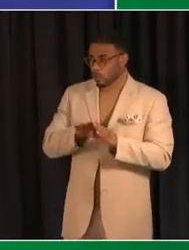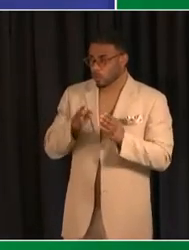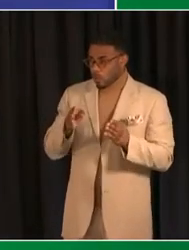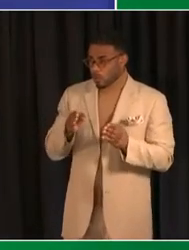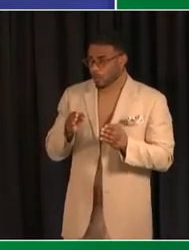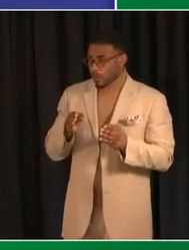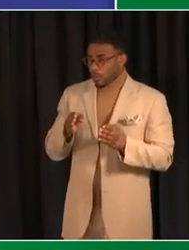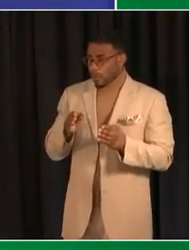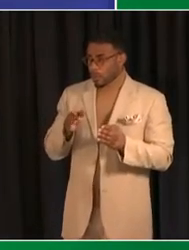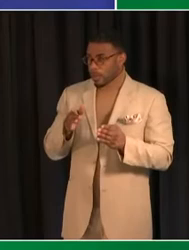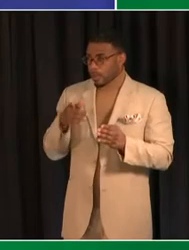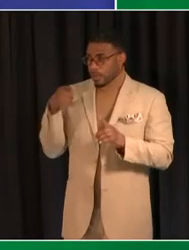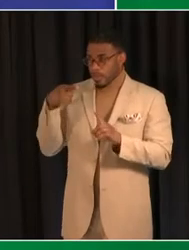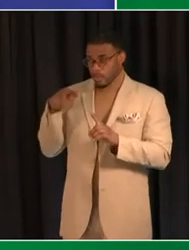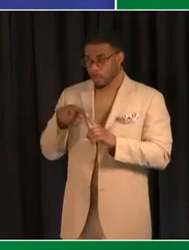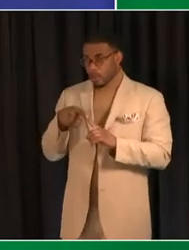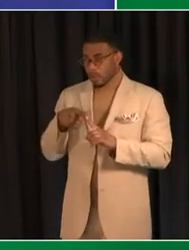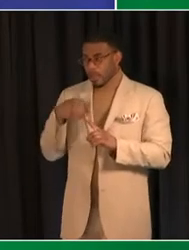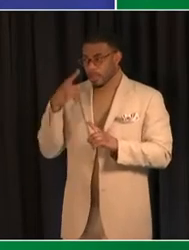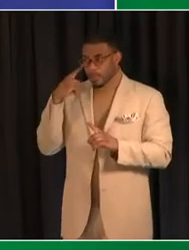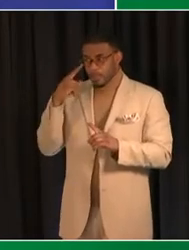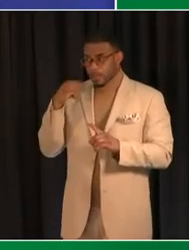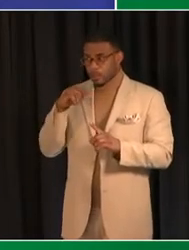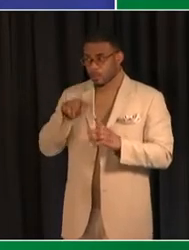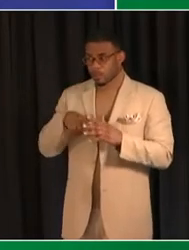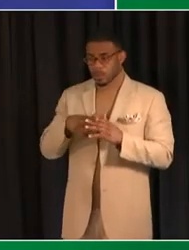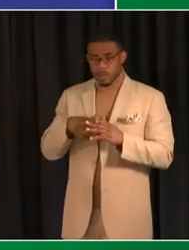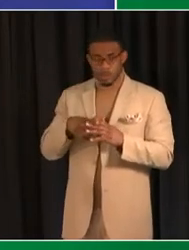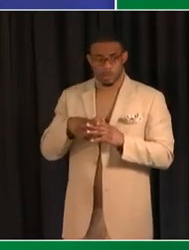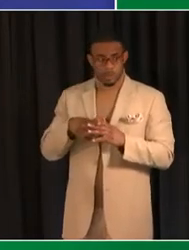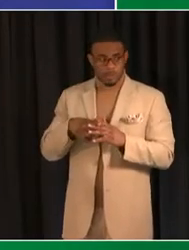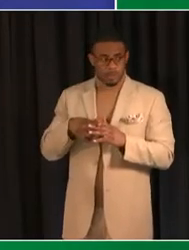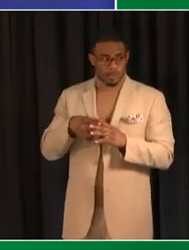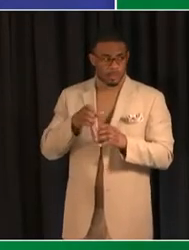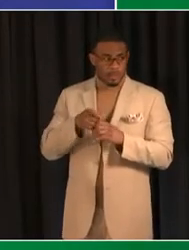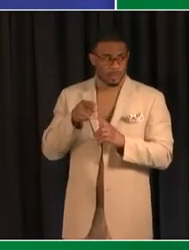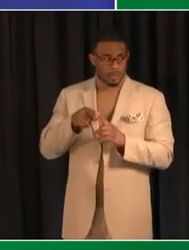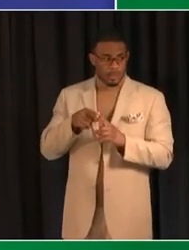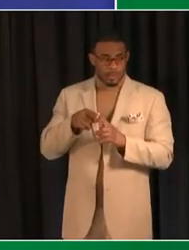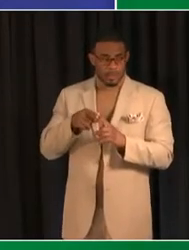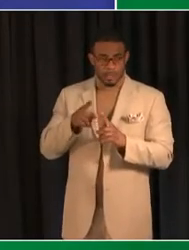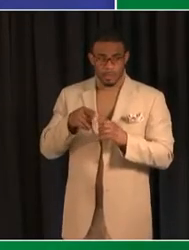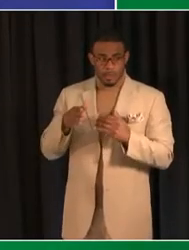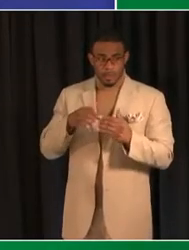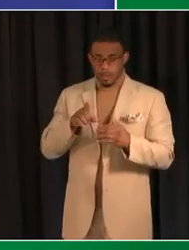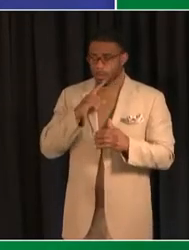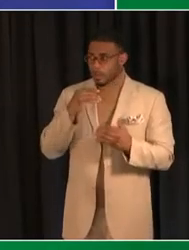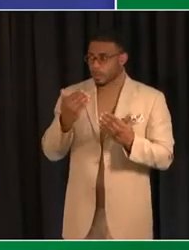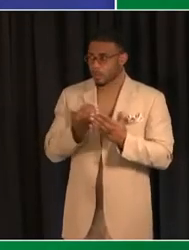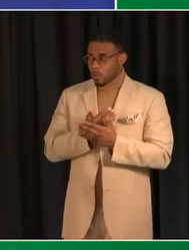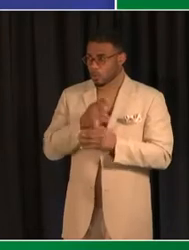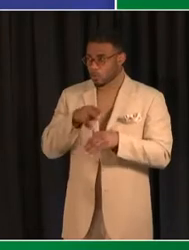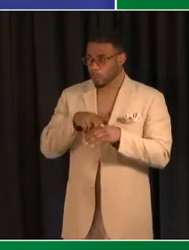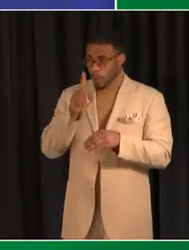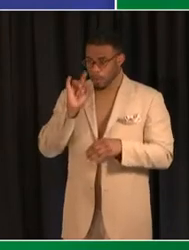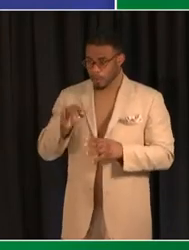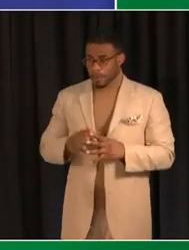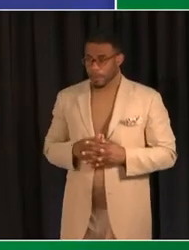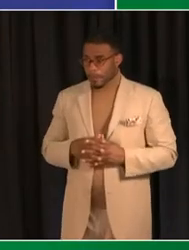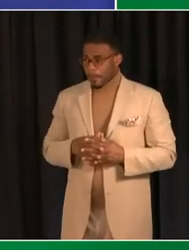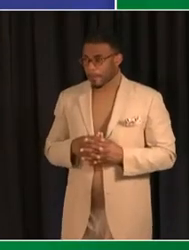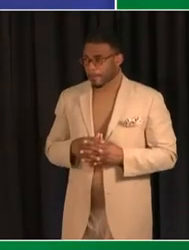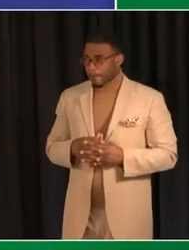schools open, I think at that point, I think we'll start to kind of really get there to the whatever that new normal looks